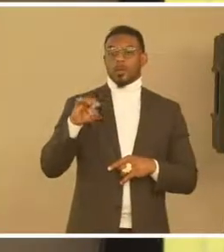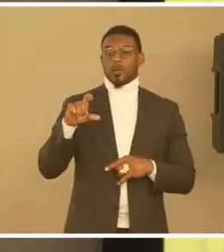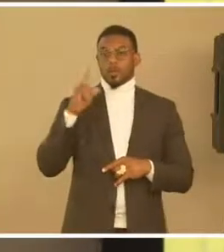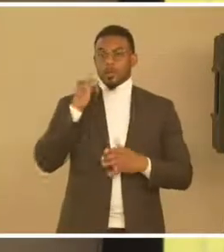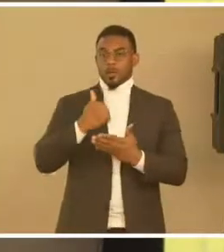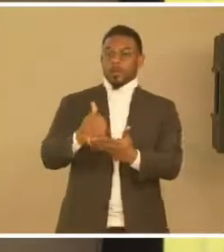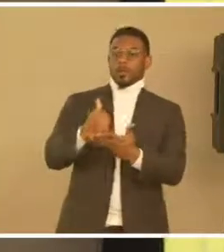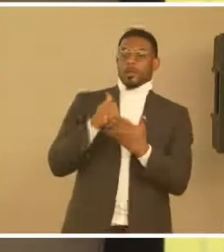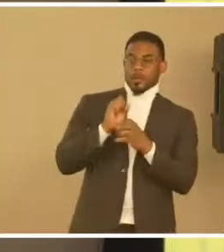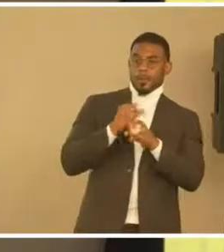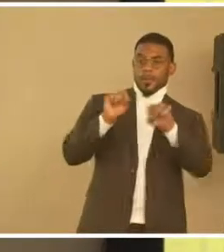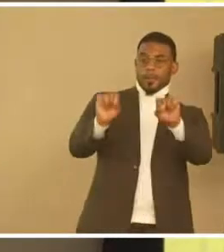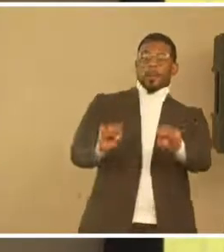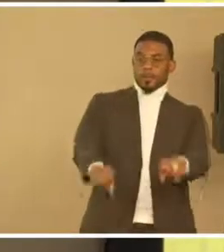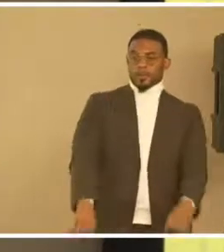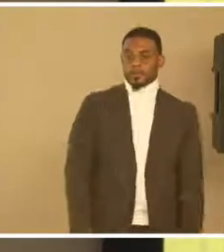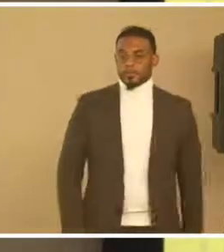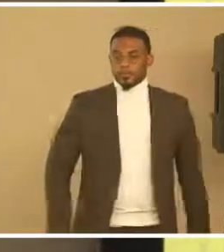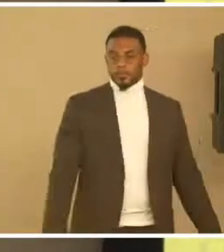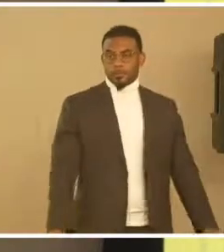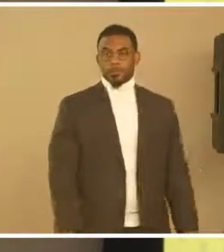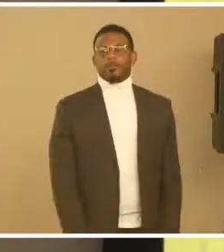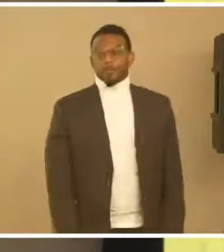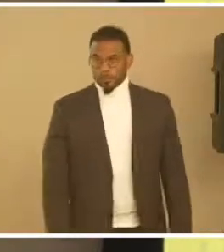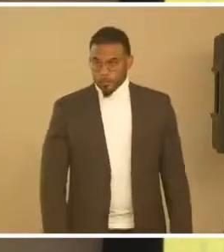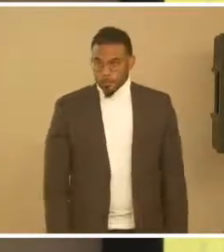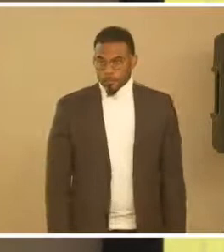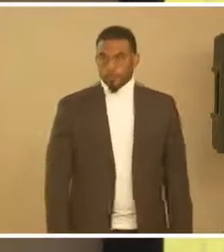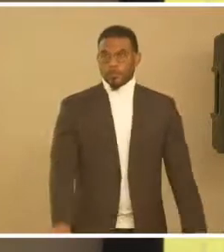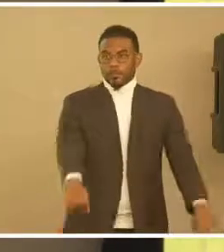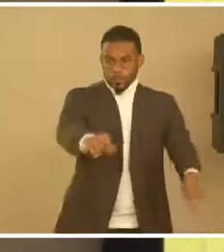for helping us make this possible.